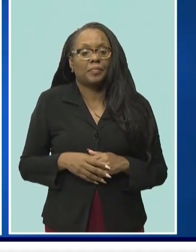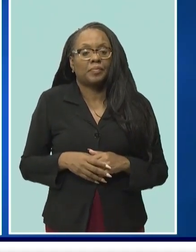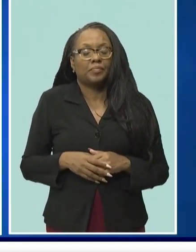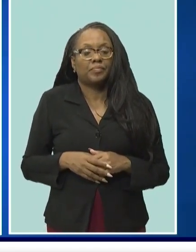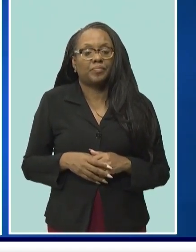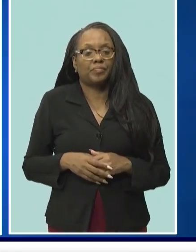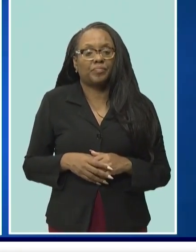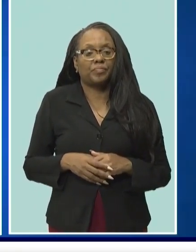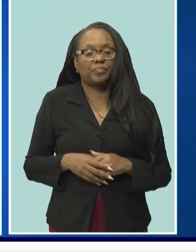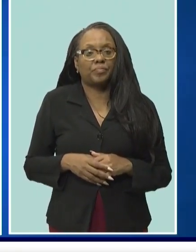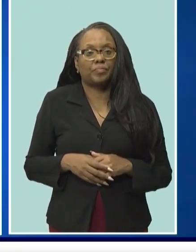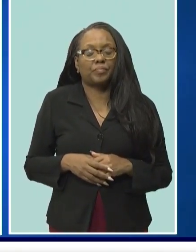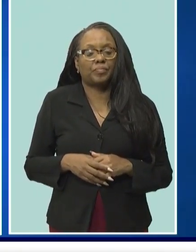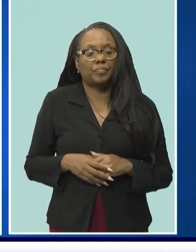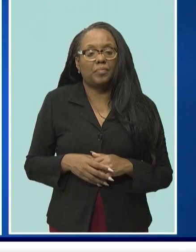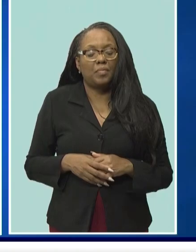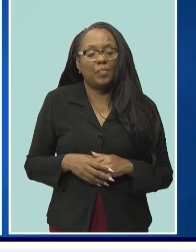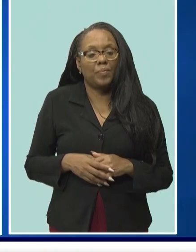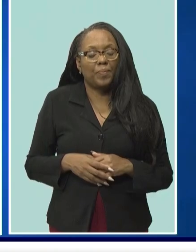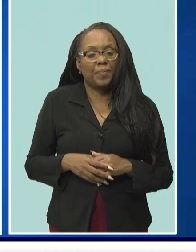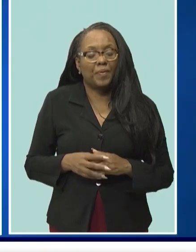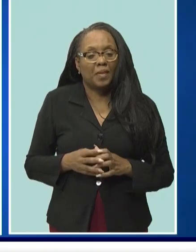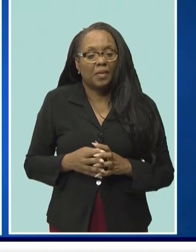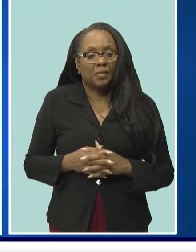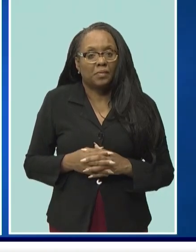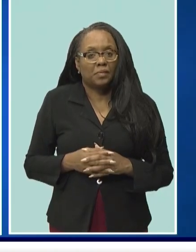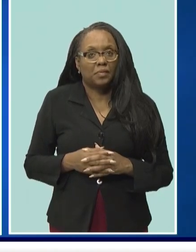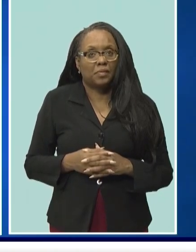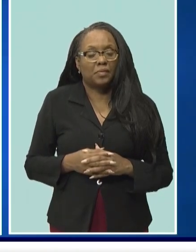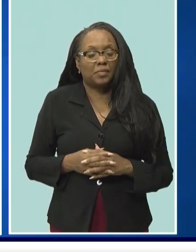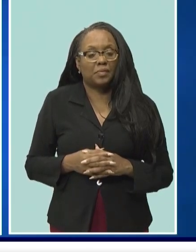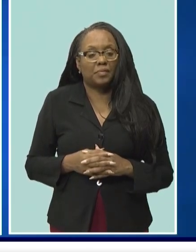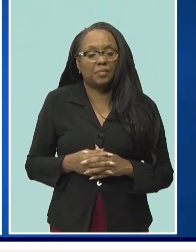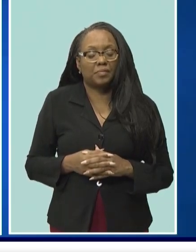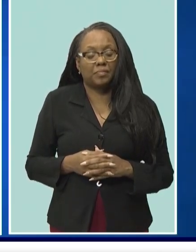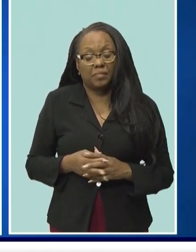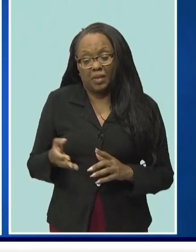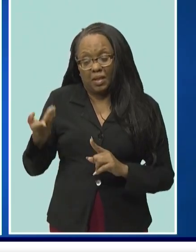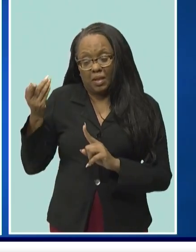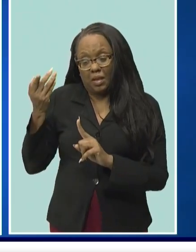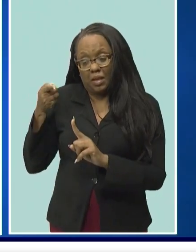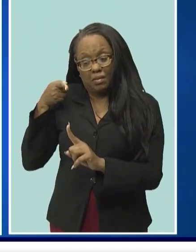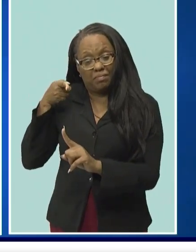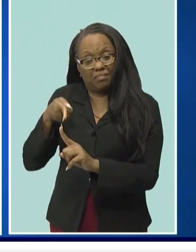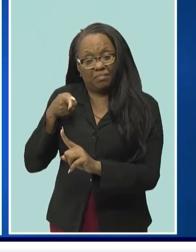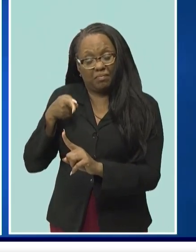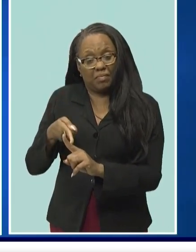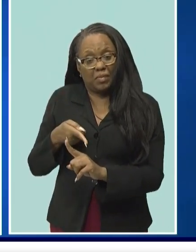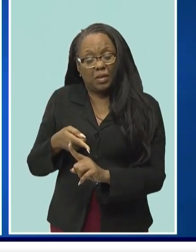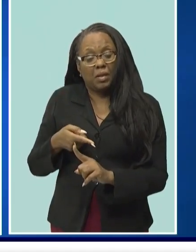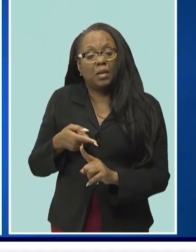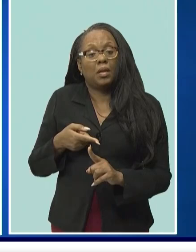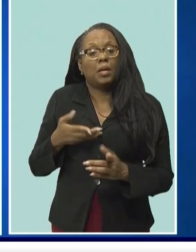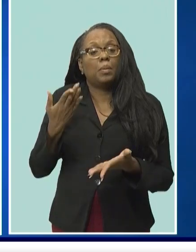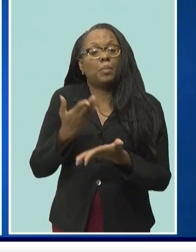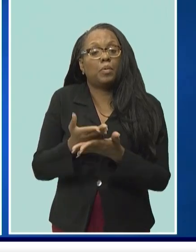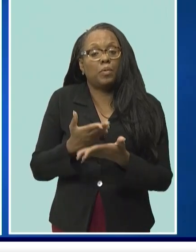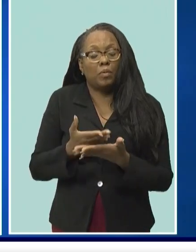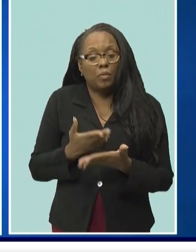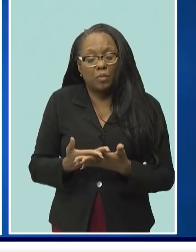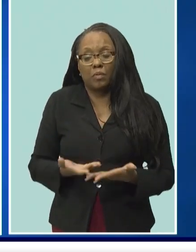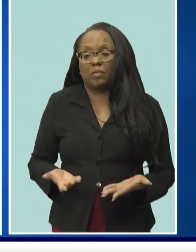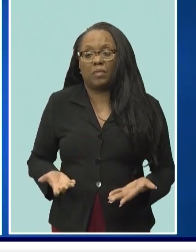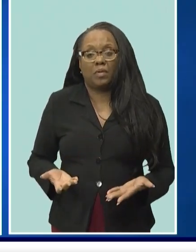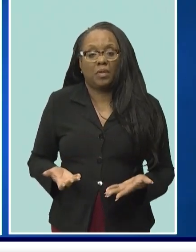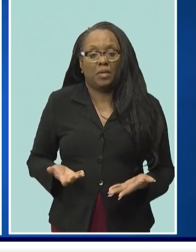And who has shown us that there is nothing, young boys and girls, there